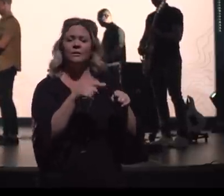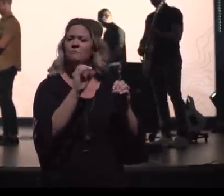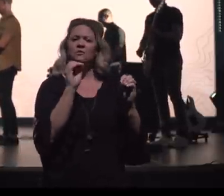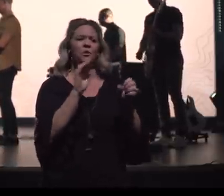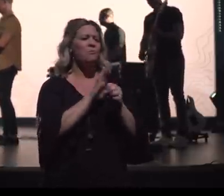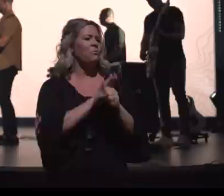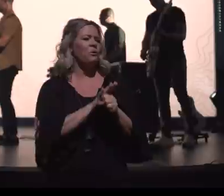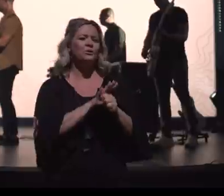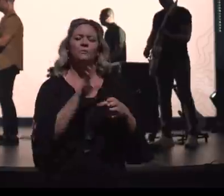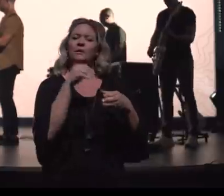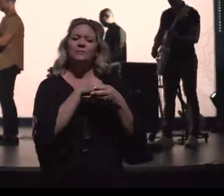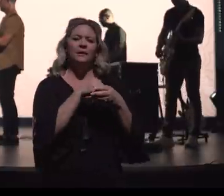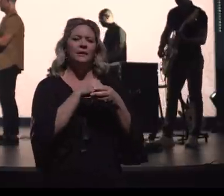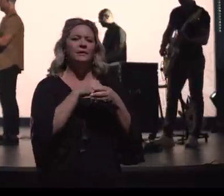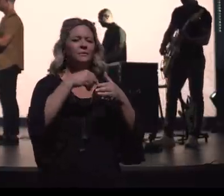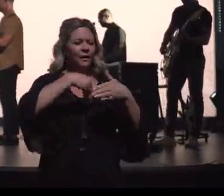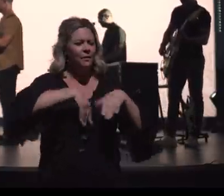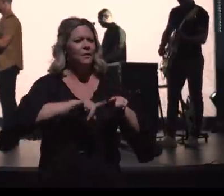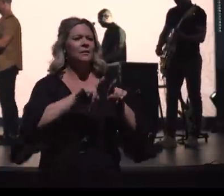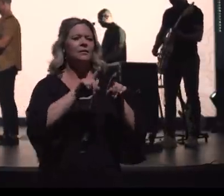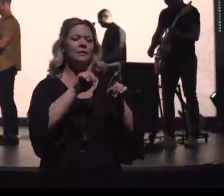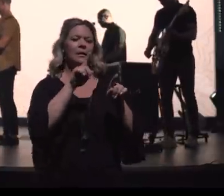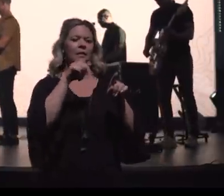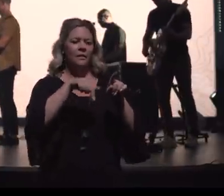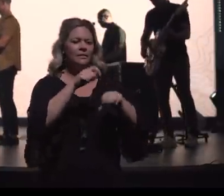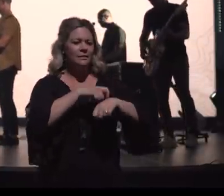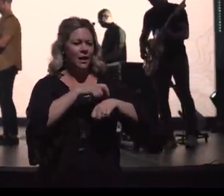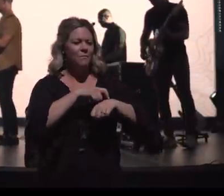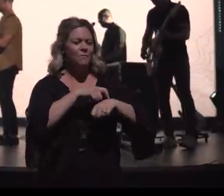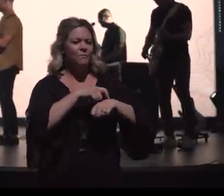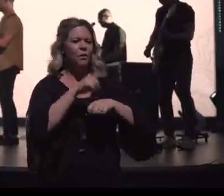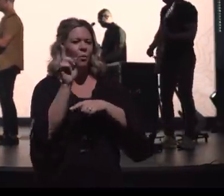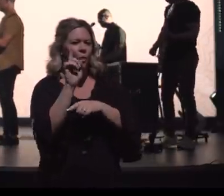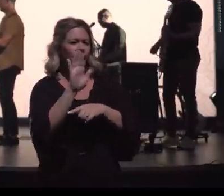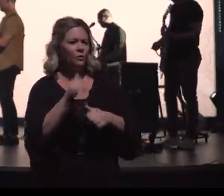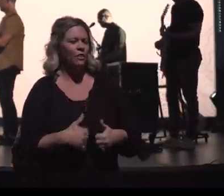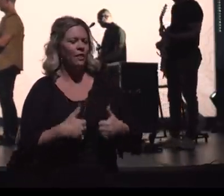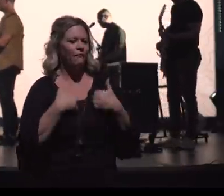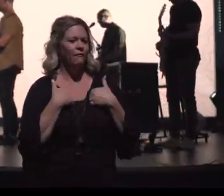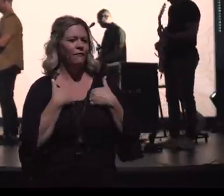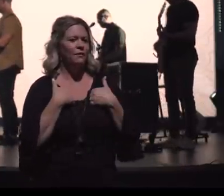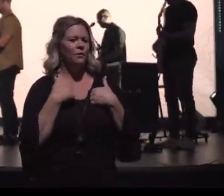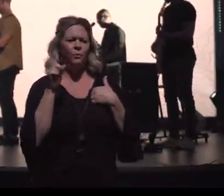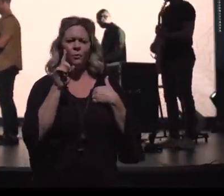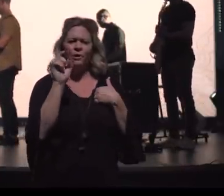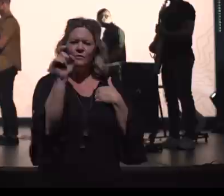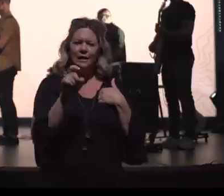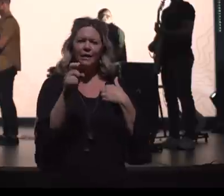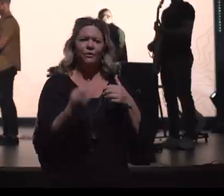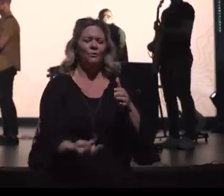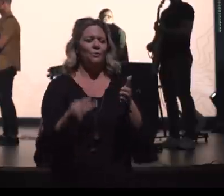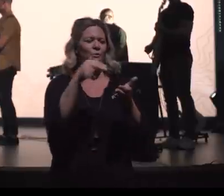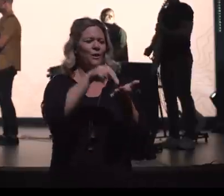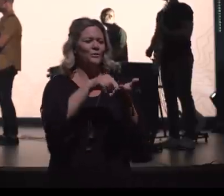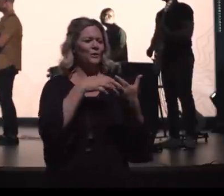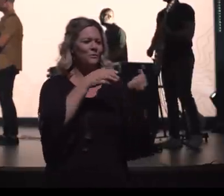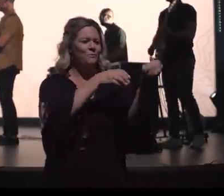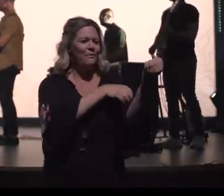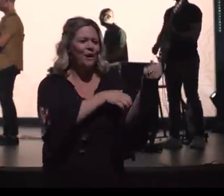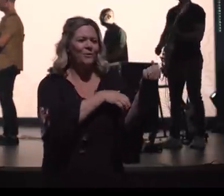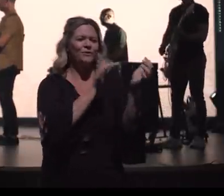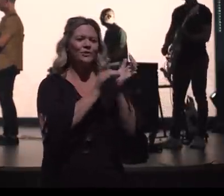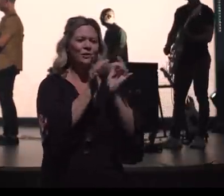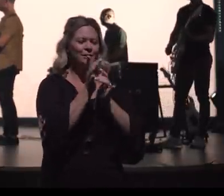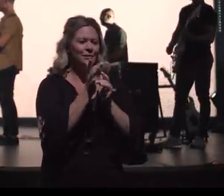to participate. But as we come into this moment right now, where in your life, where do you need the resurrection power